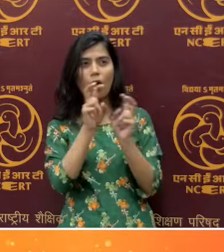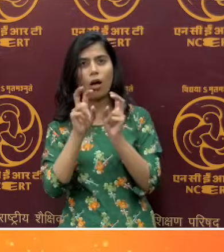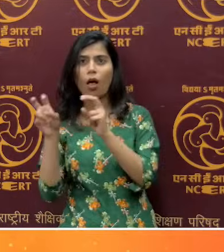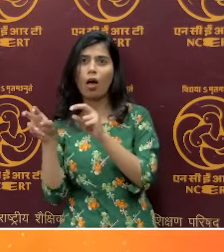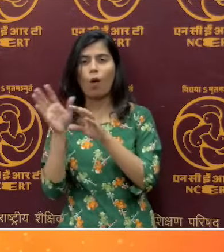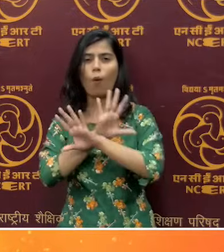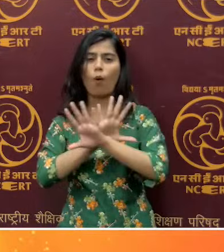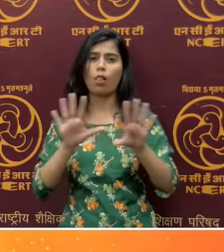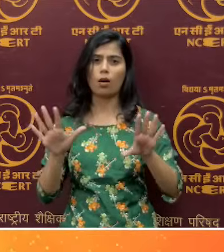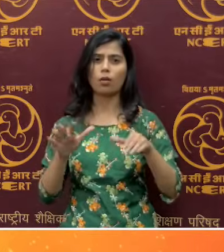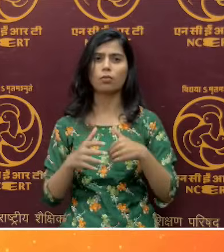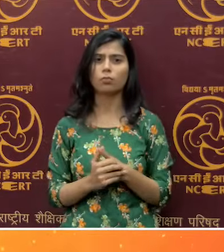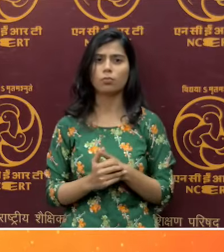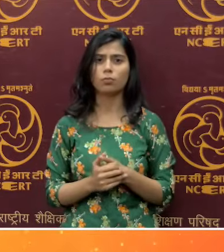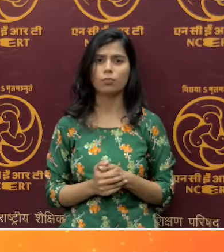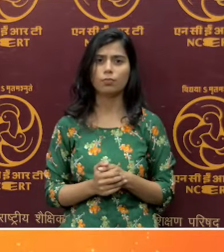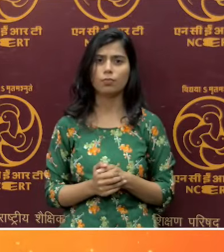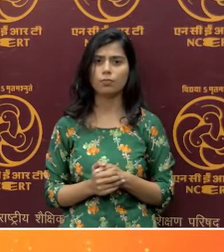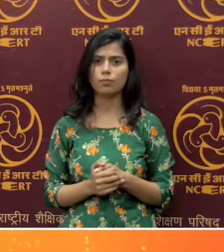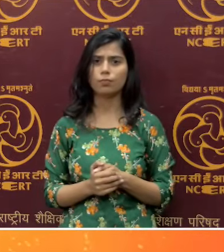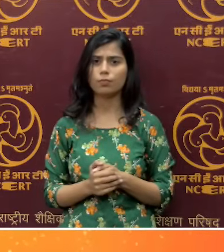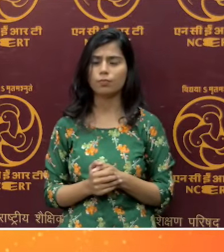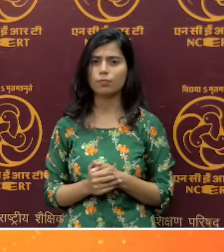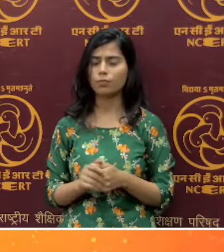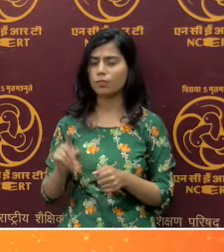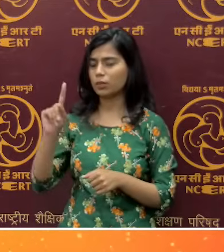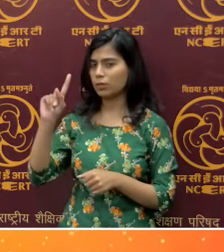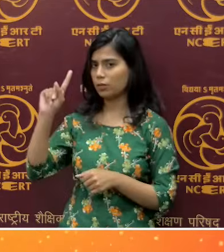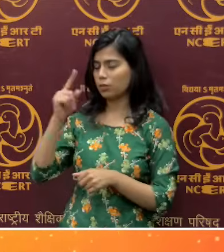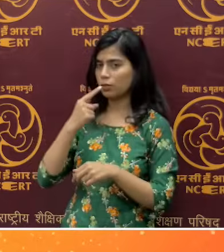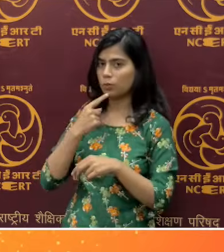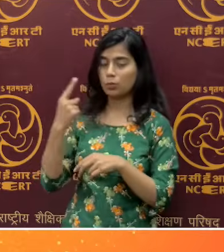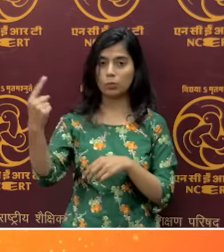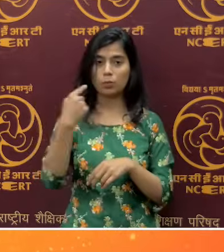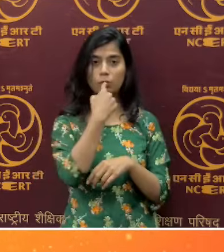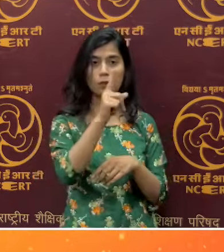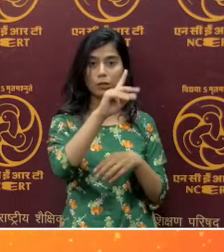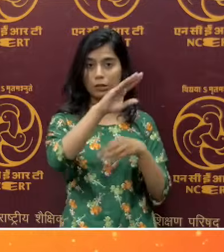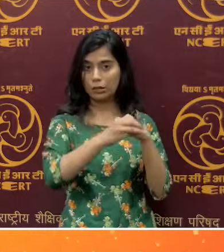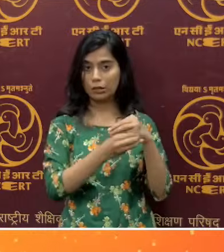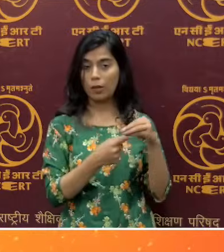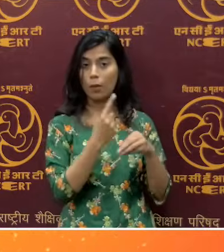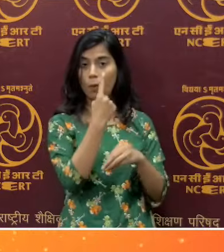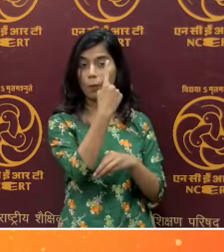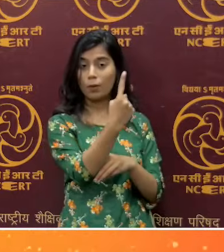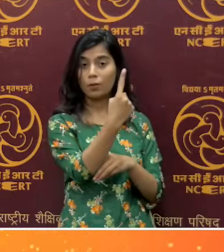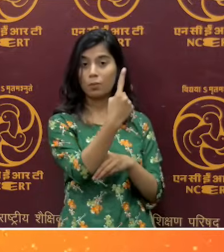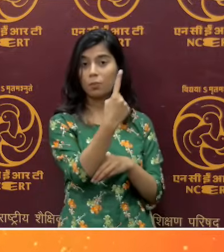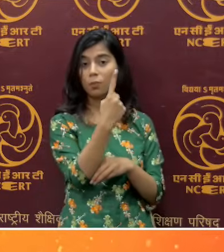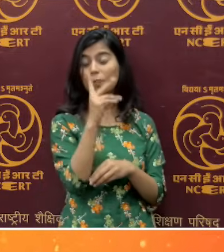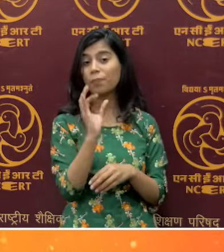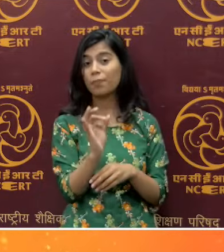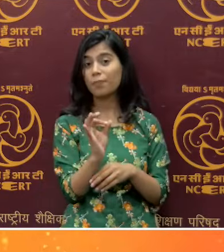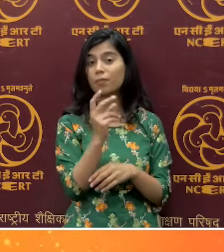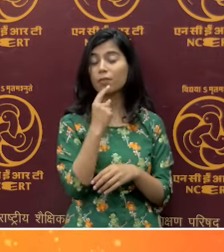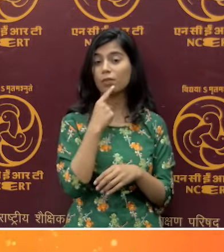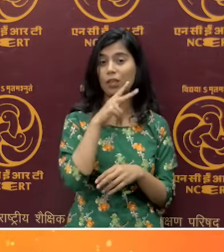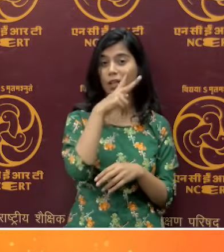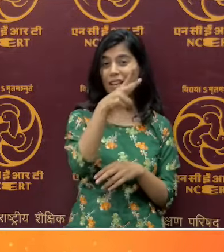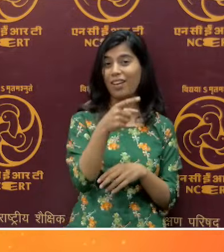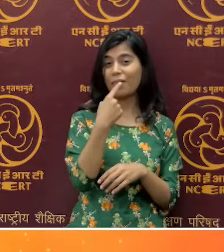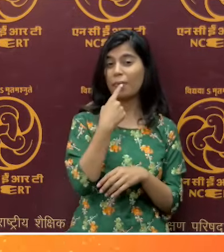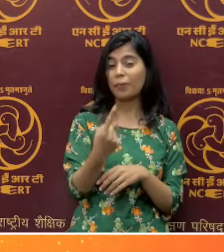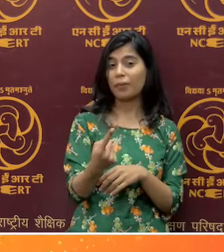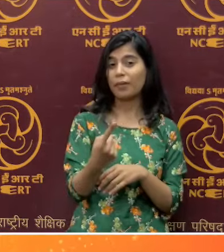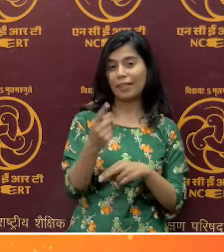part 2 screening. Sure. So there is one important point which I want to highlight it here. So let's say the screening